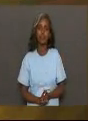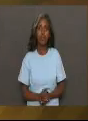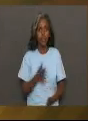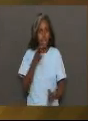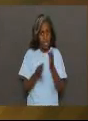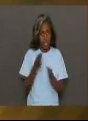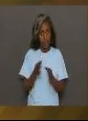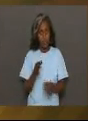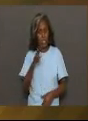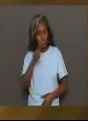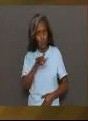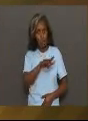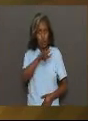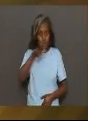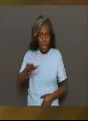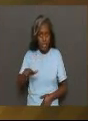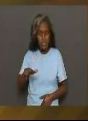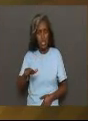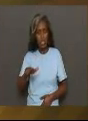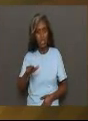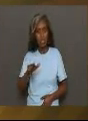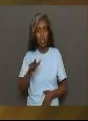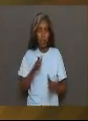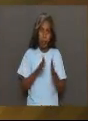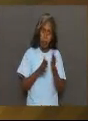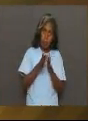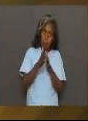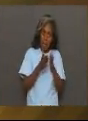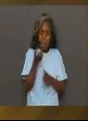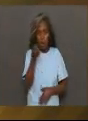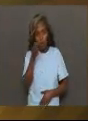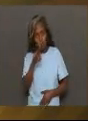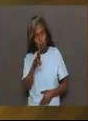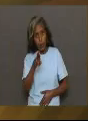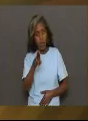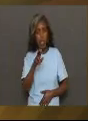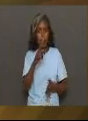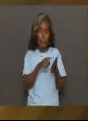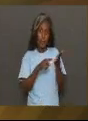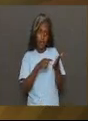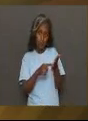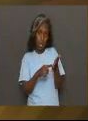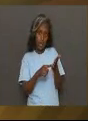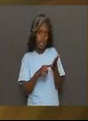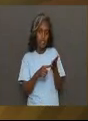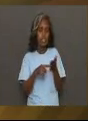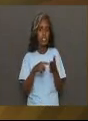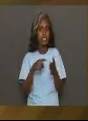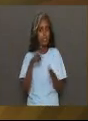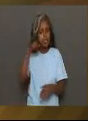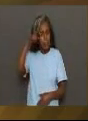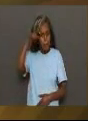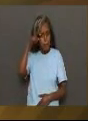If 2 lines are neither parallel nor perpendicular, then they